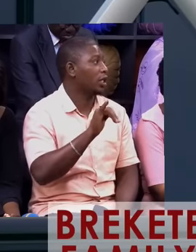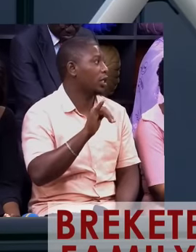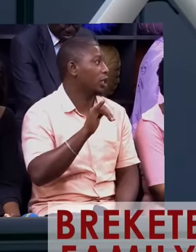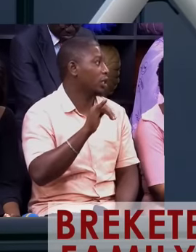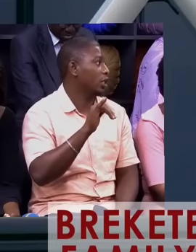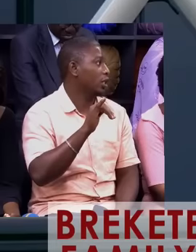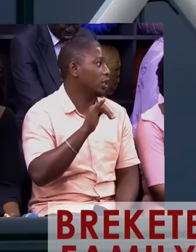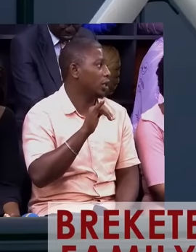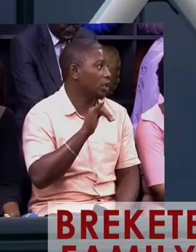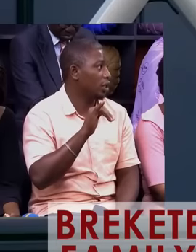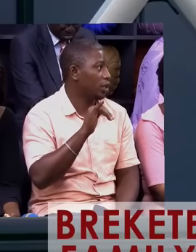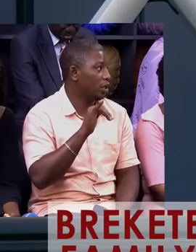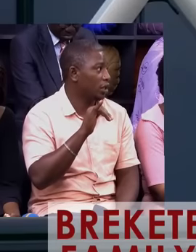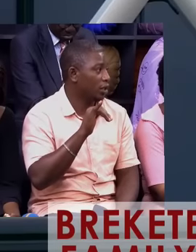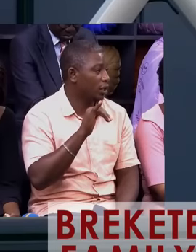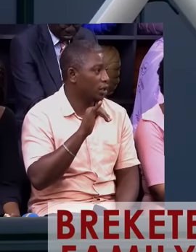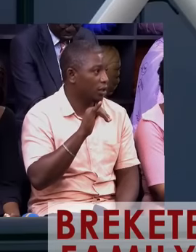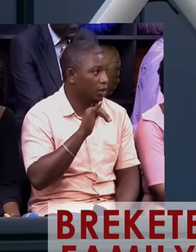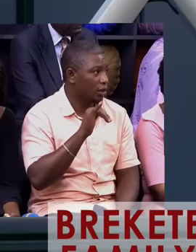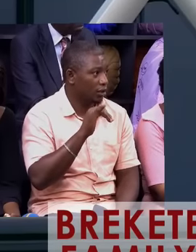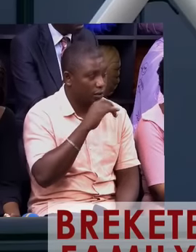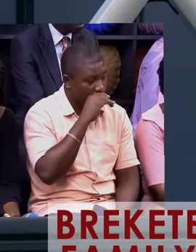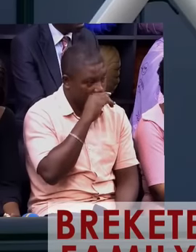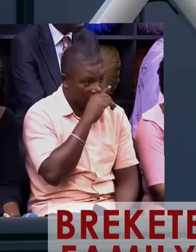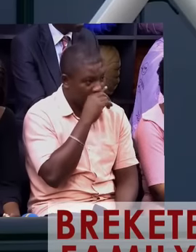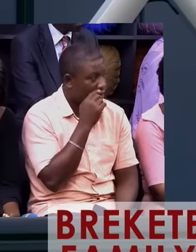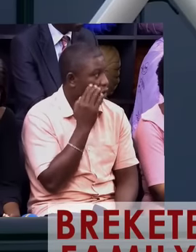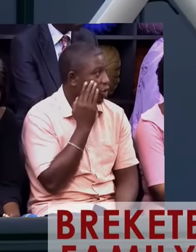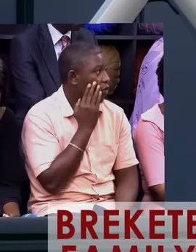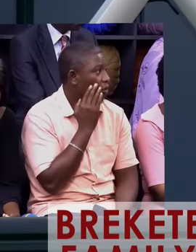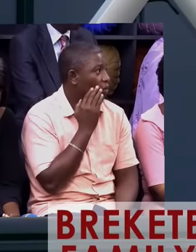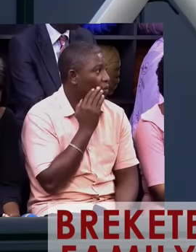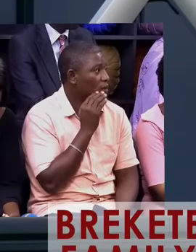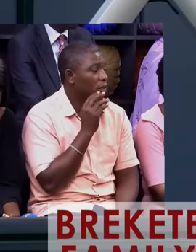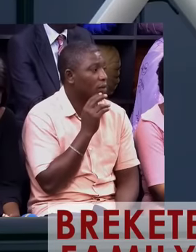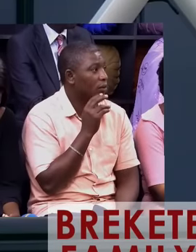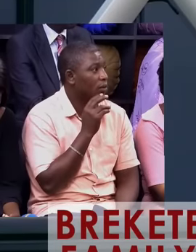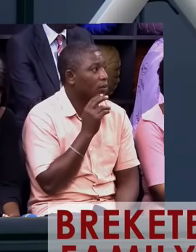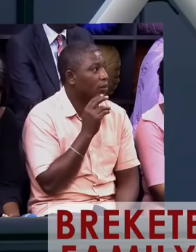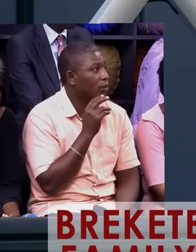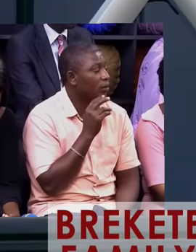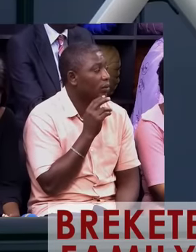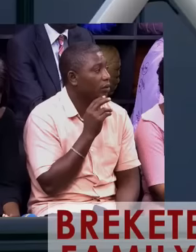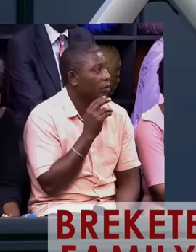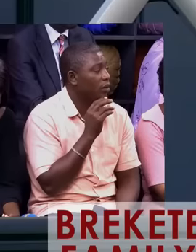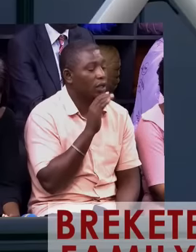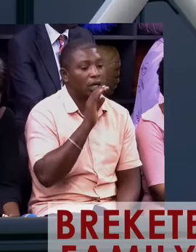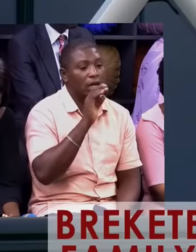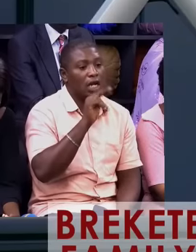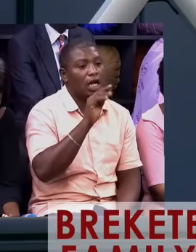City one one n Nagasaki